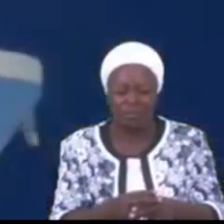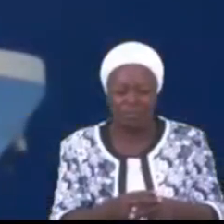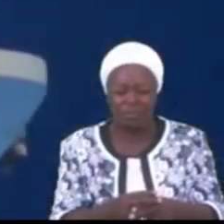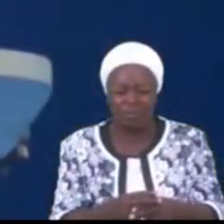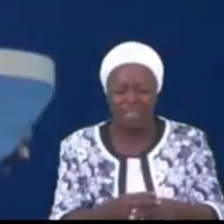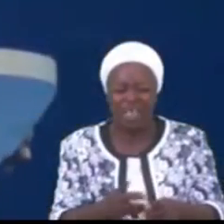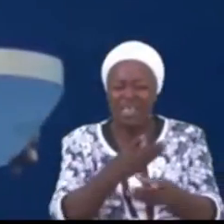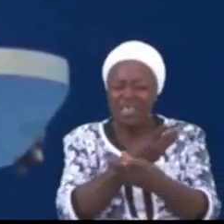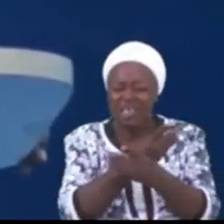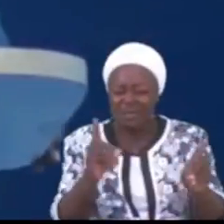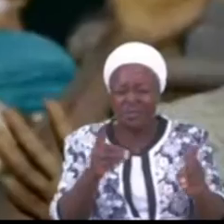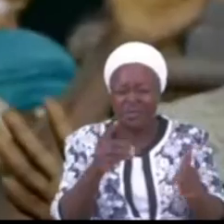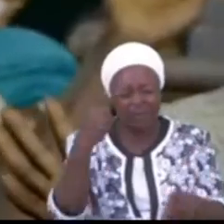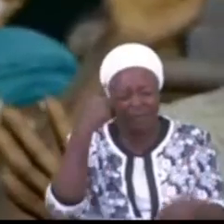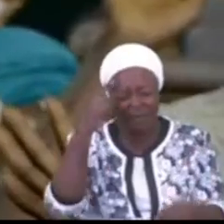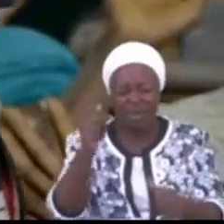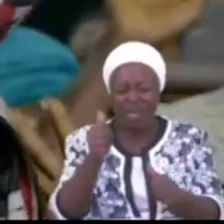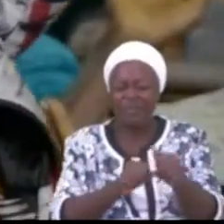Deliverance for everyone.